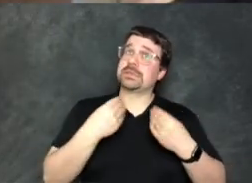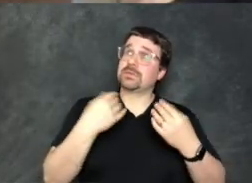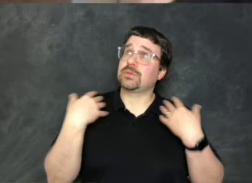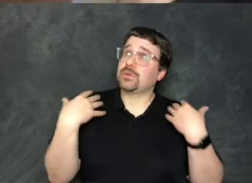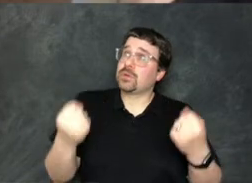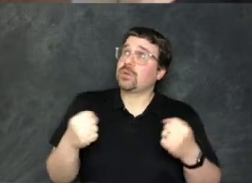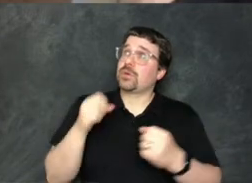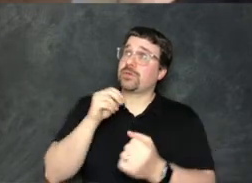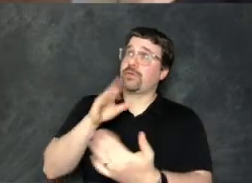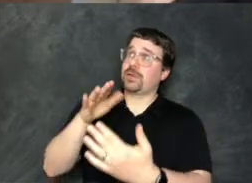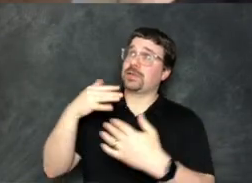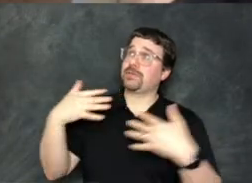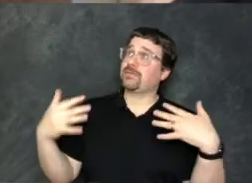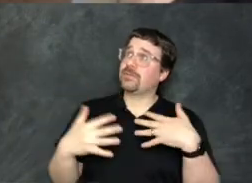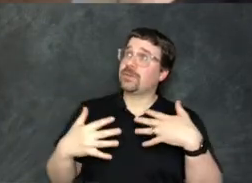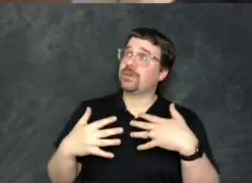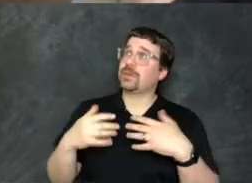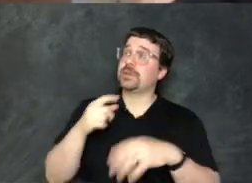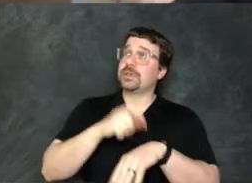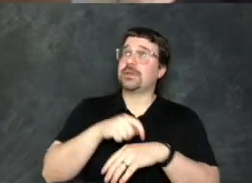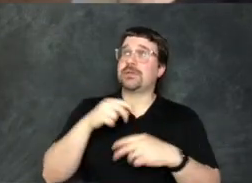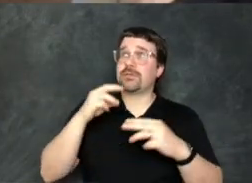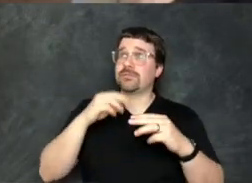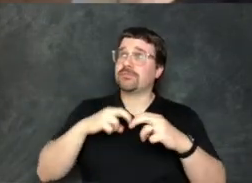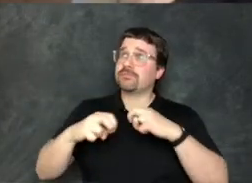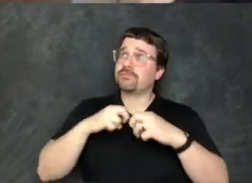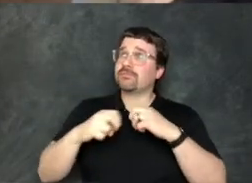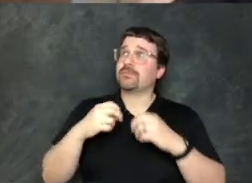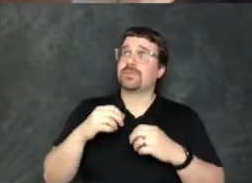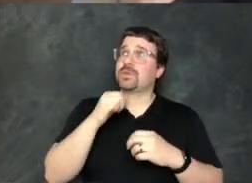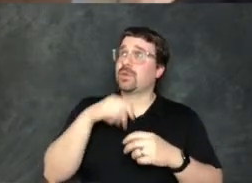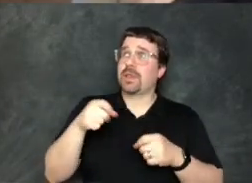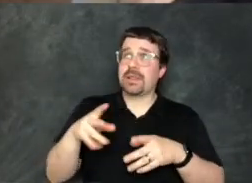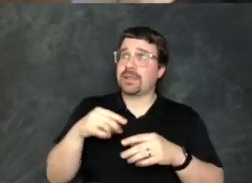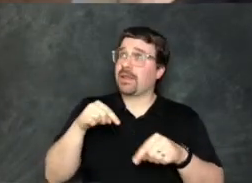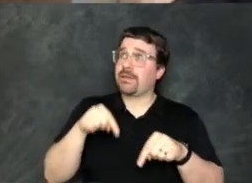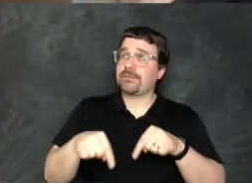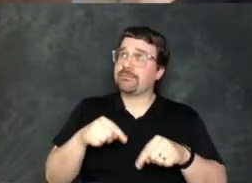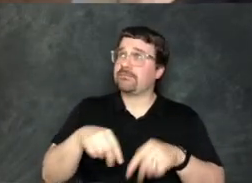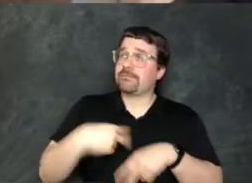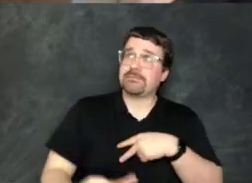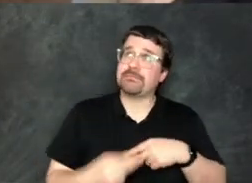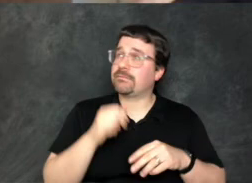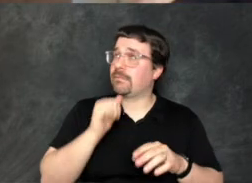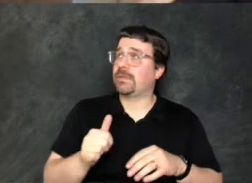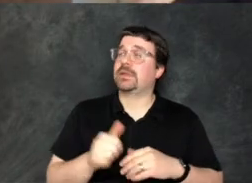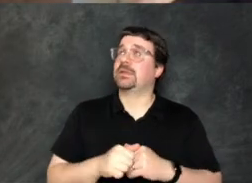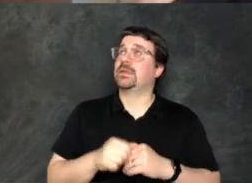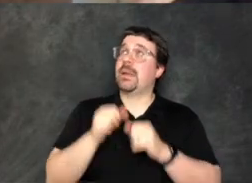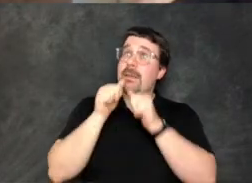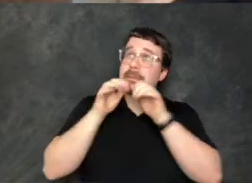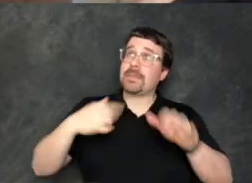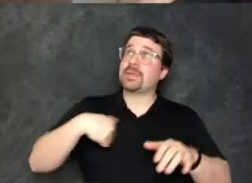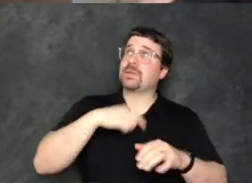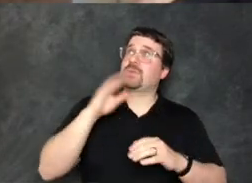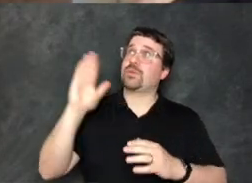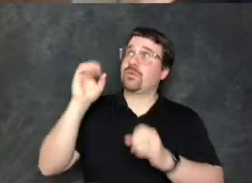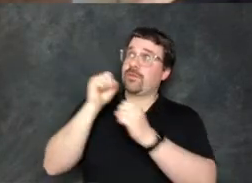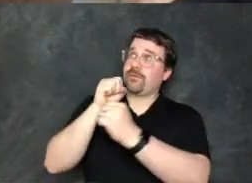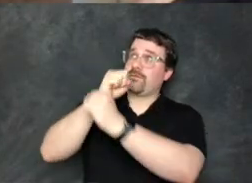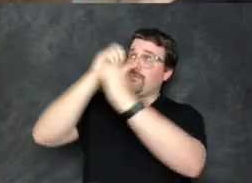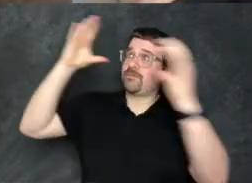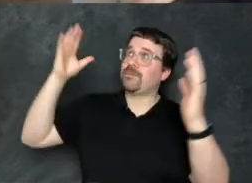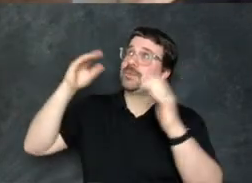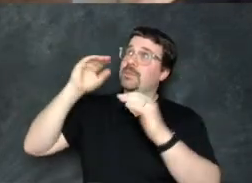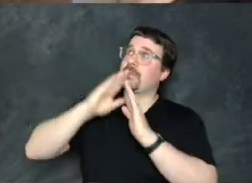Give them courage in the face of fear. In times of trouble, do not let their feet slip. Bless us with your vision